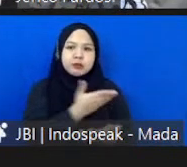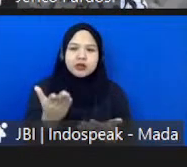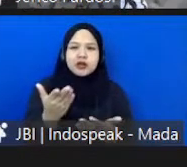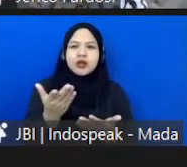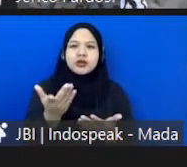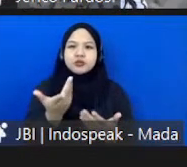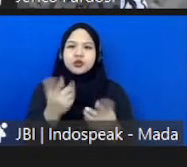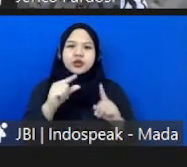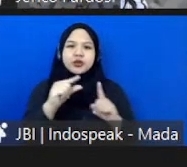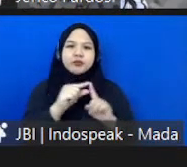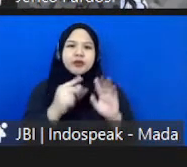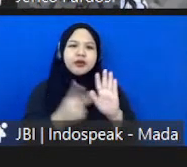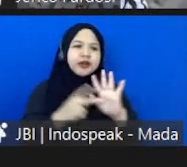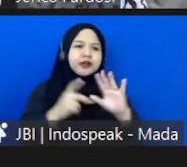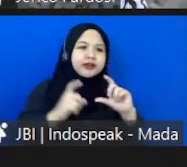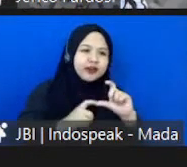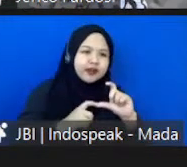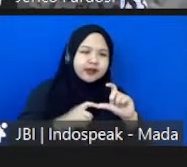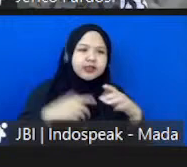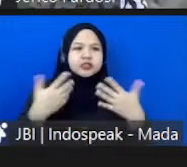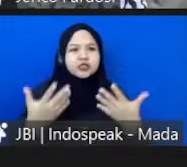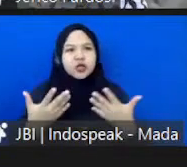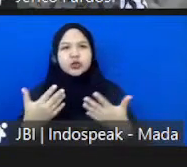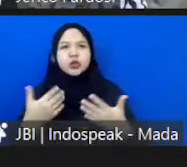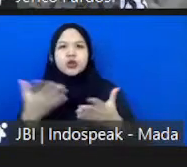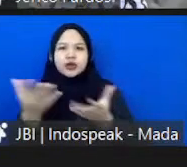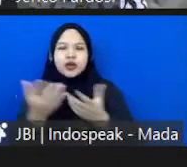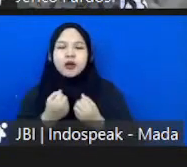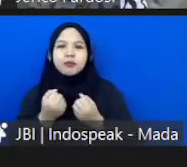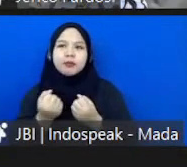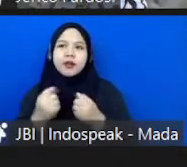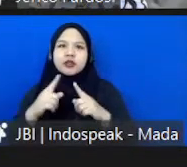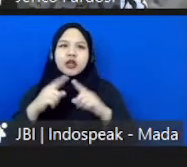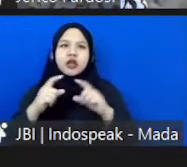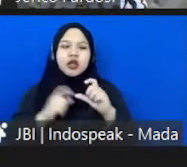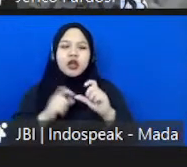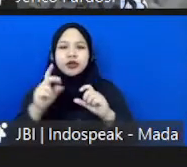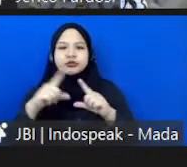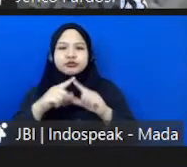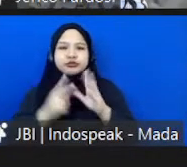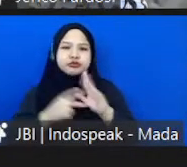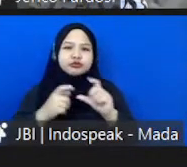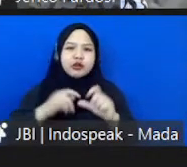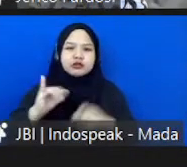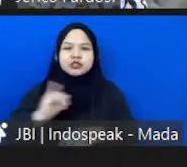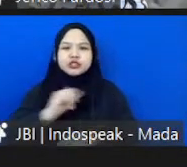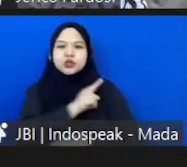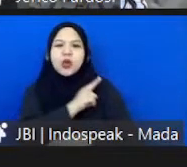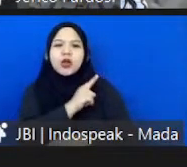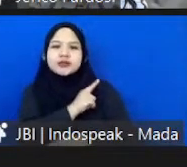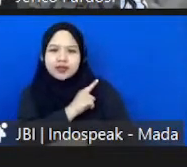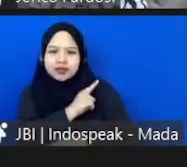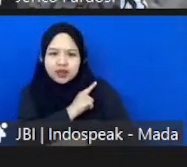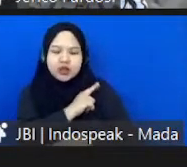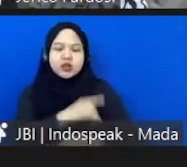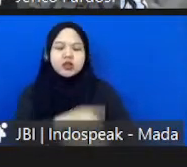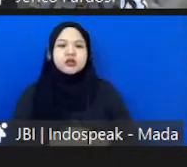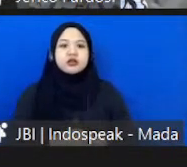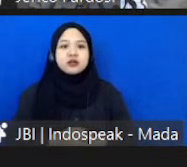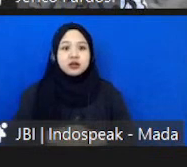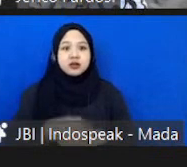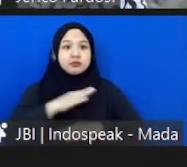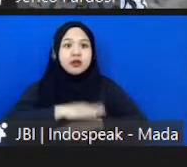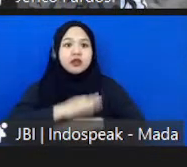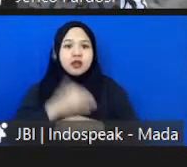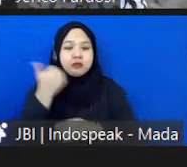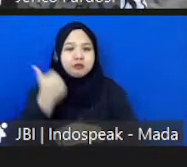servant, those who kind of having the private insurance and so on. So mostly people need to pay out of pocket. And the good news is that